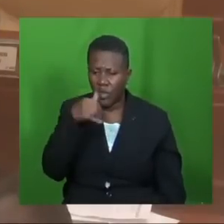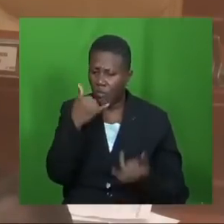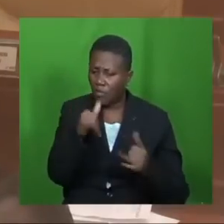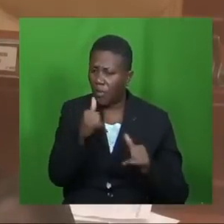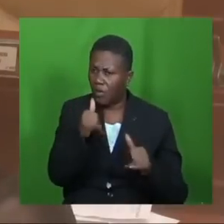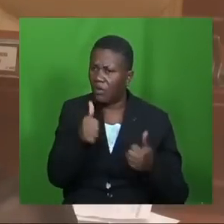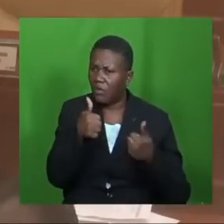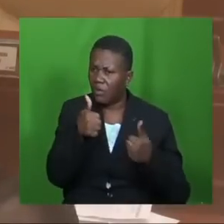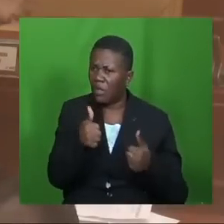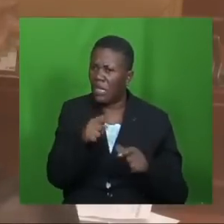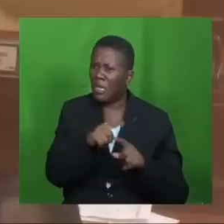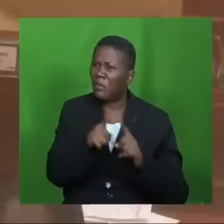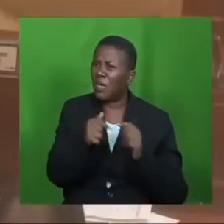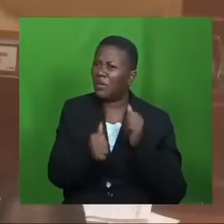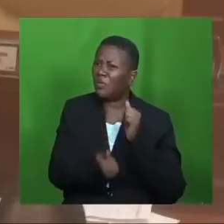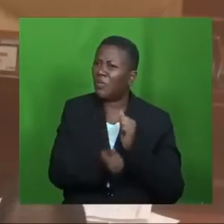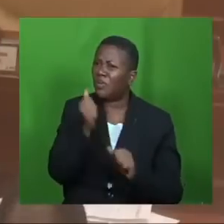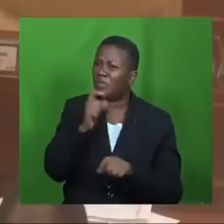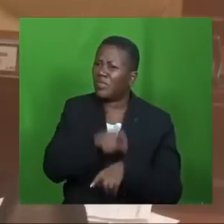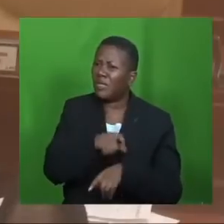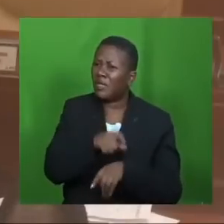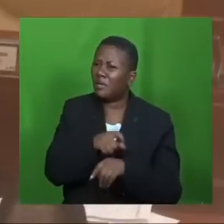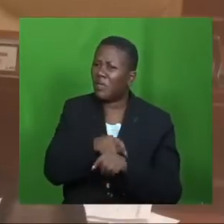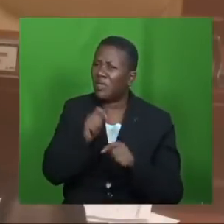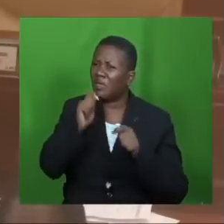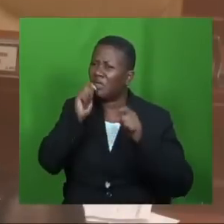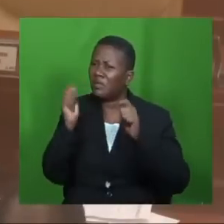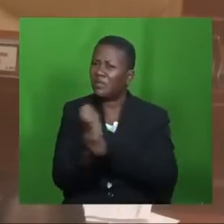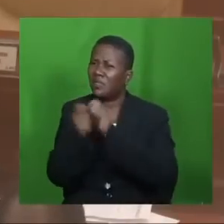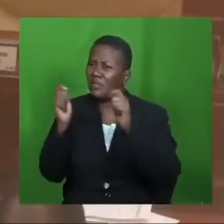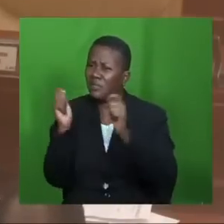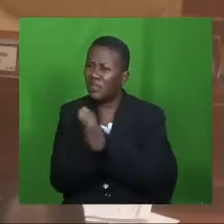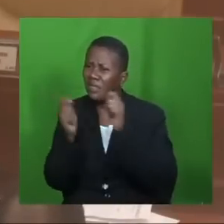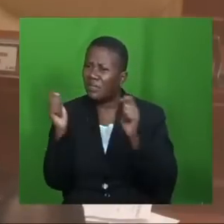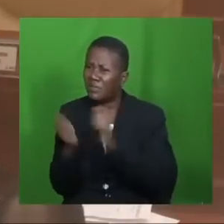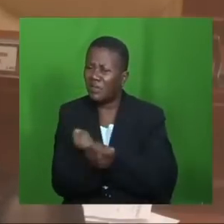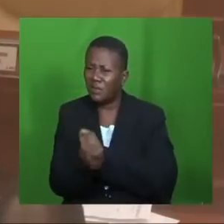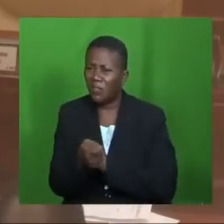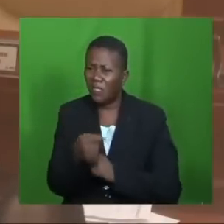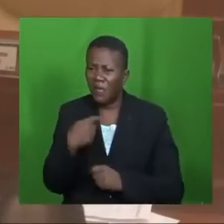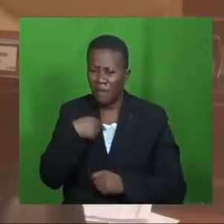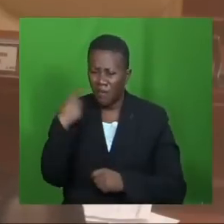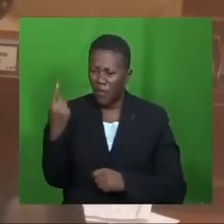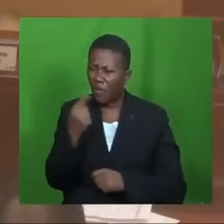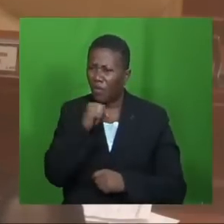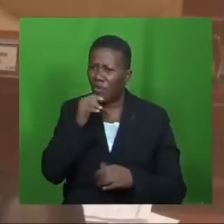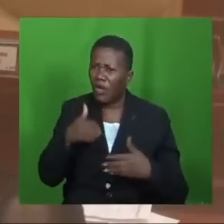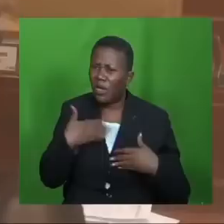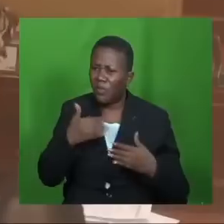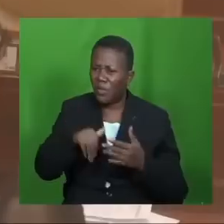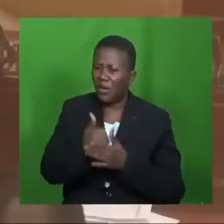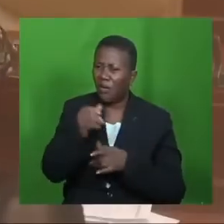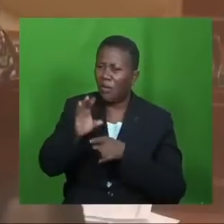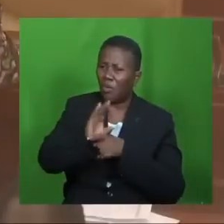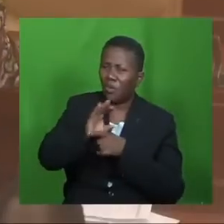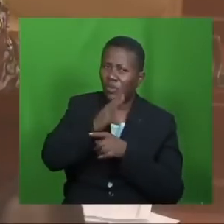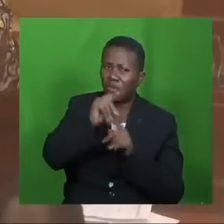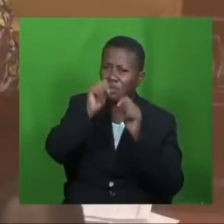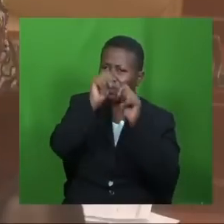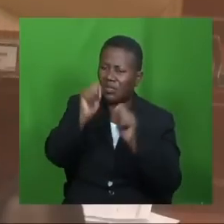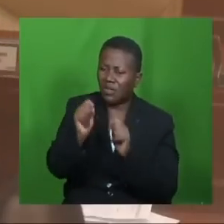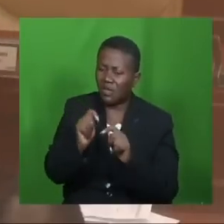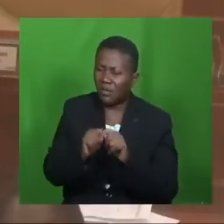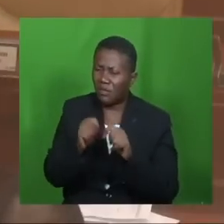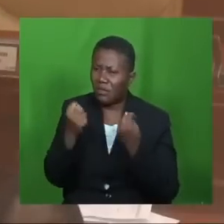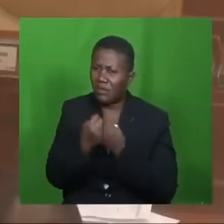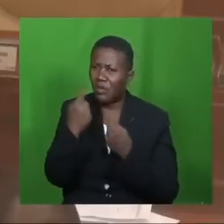I personally had issues with the way the coach, together with his technical team, changed some of the players.